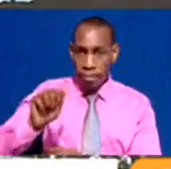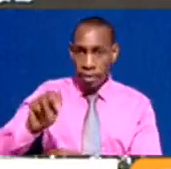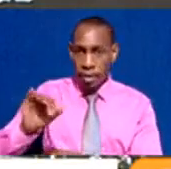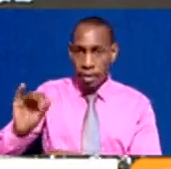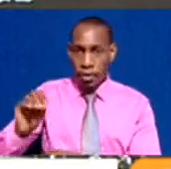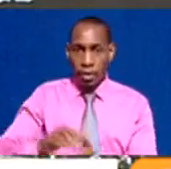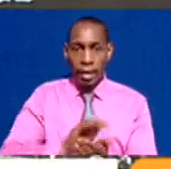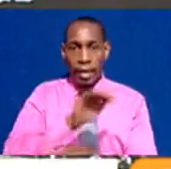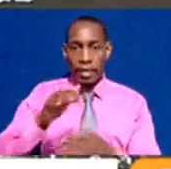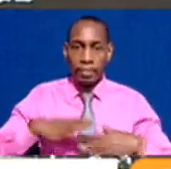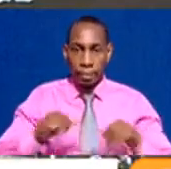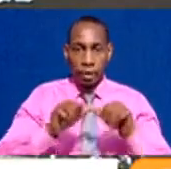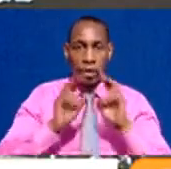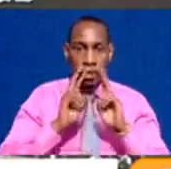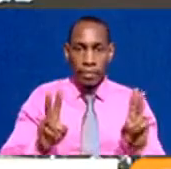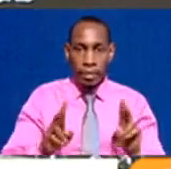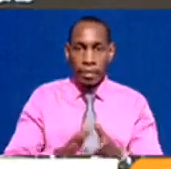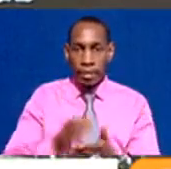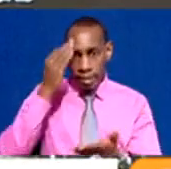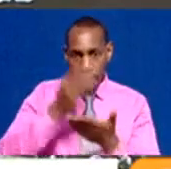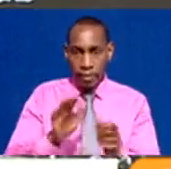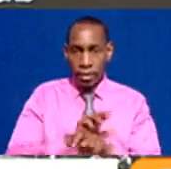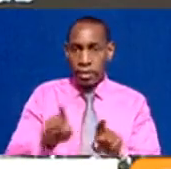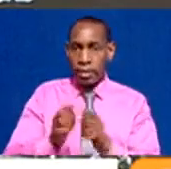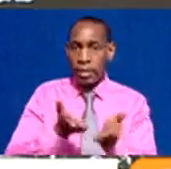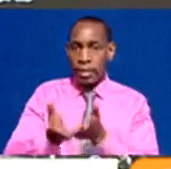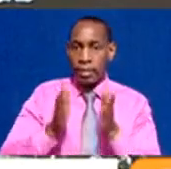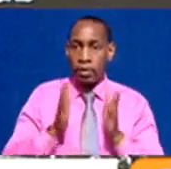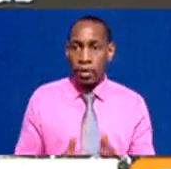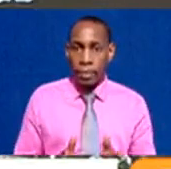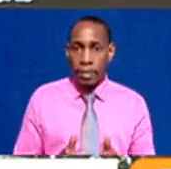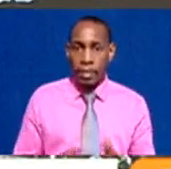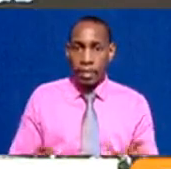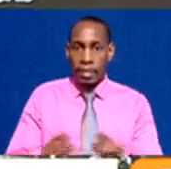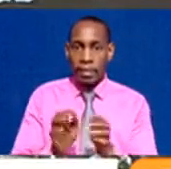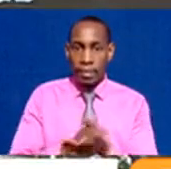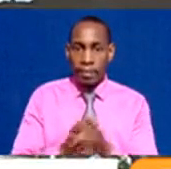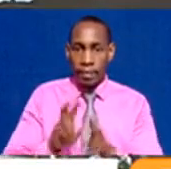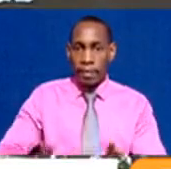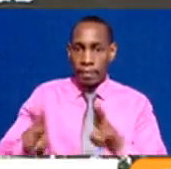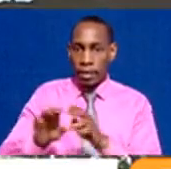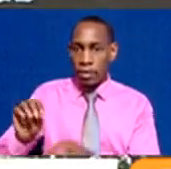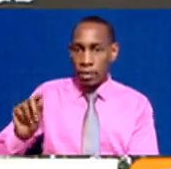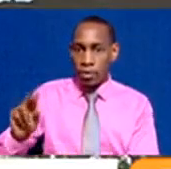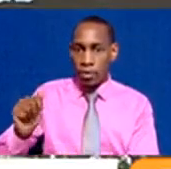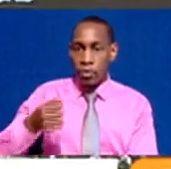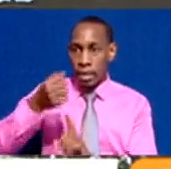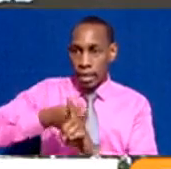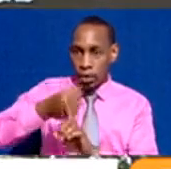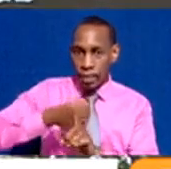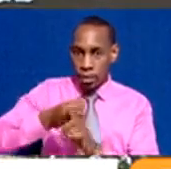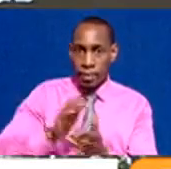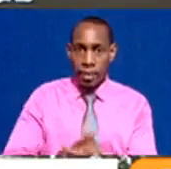congregants to uphold peace, faithfulness, and service to humanity, virtues that the late Cardinal Otunga lived by.